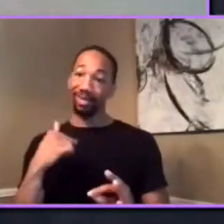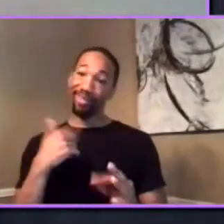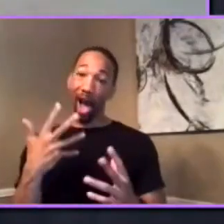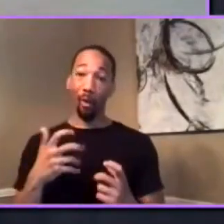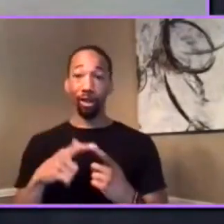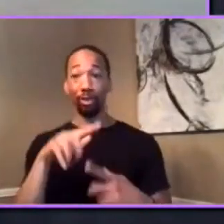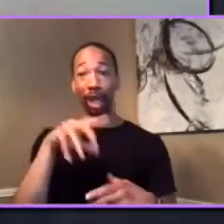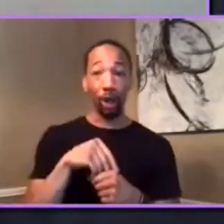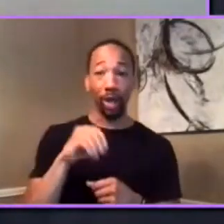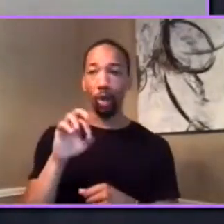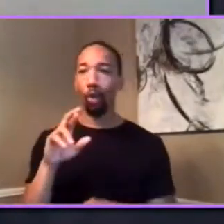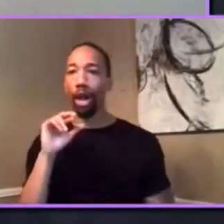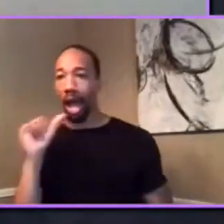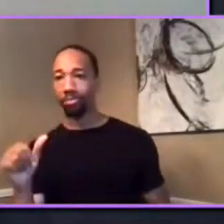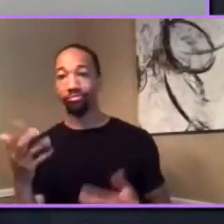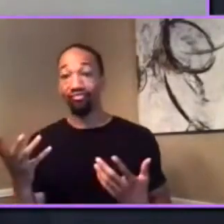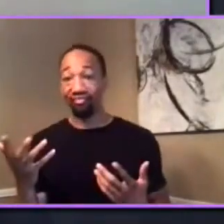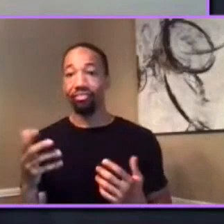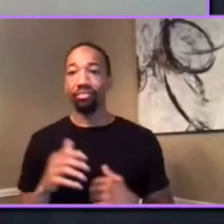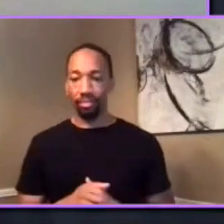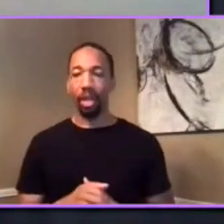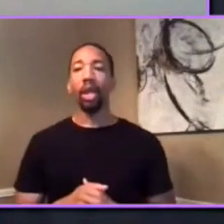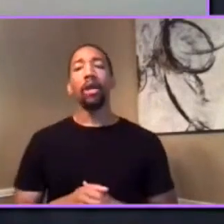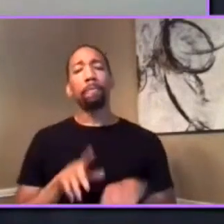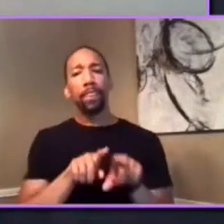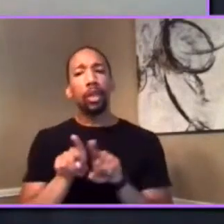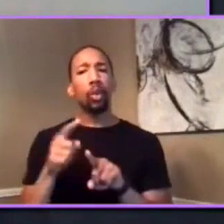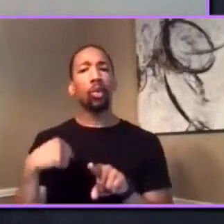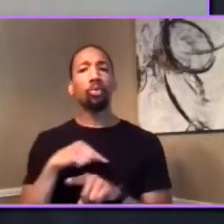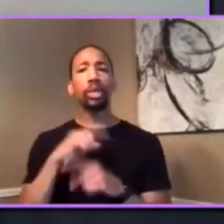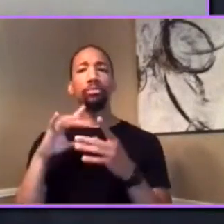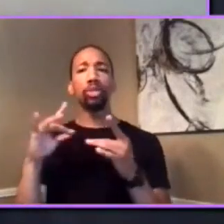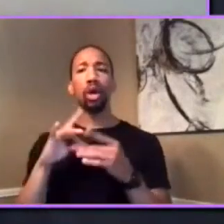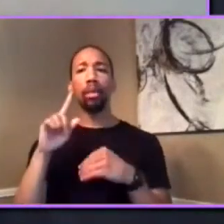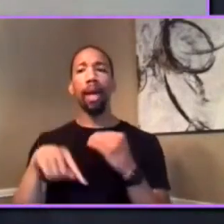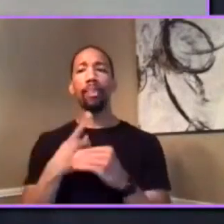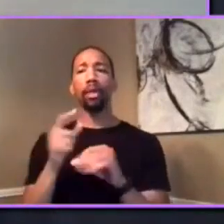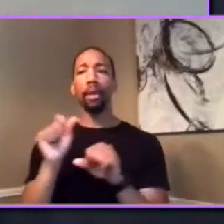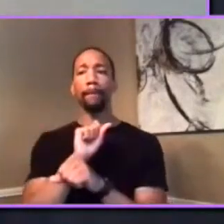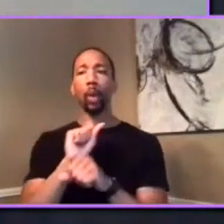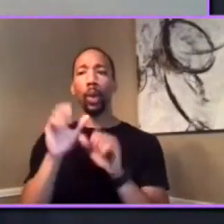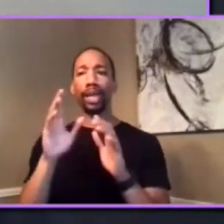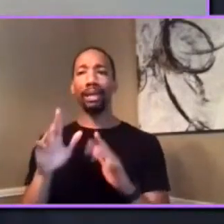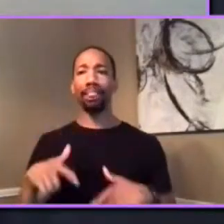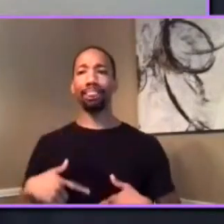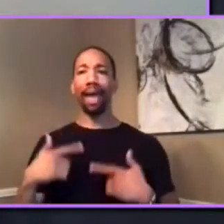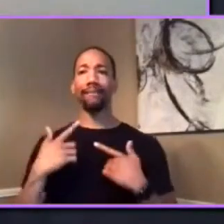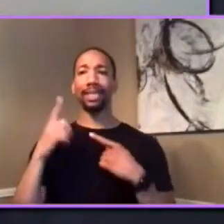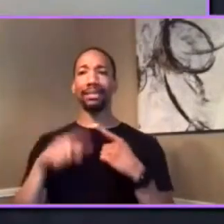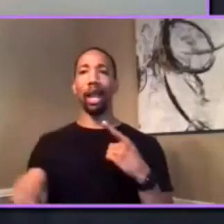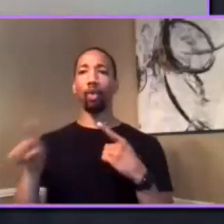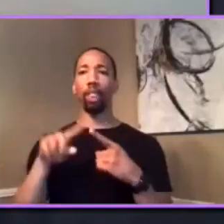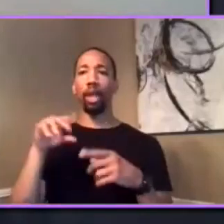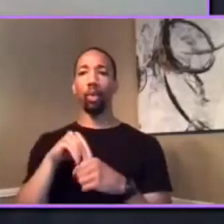whole dancer's journey. We talk about the employee life cycle in organizations, but think about the dancer's journey. You enter the scene,